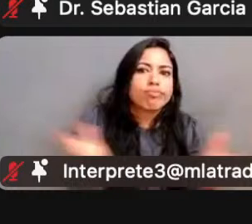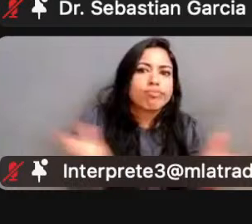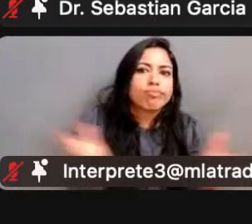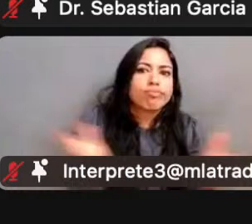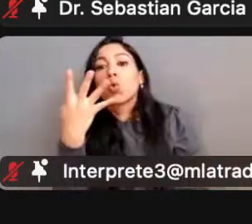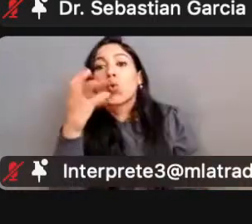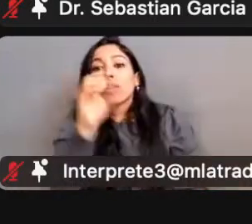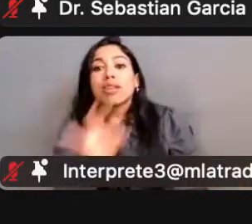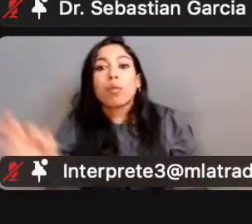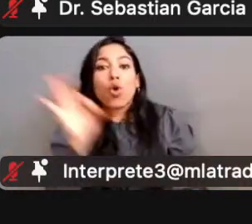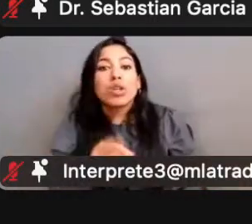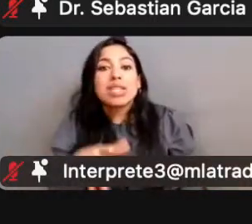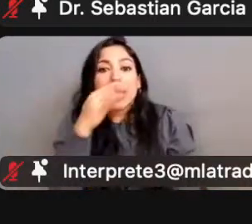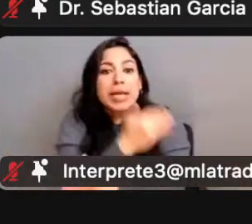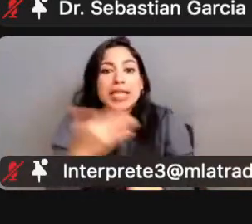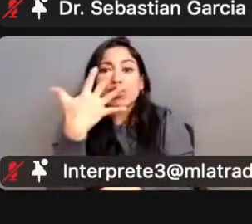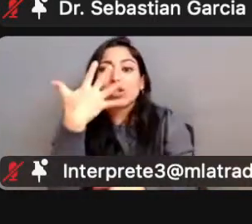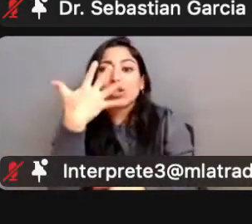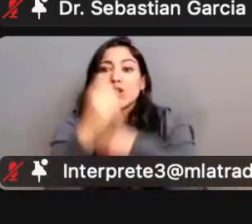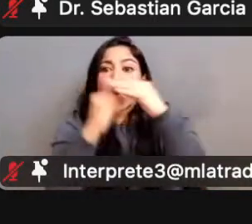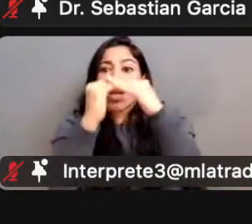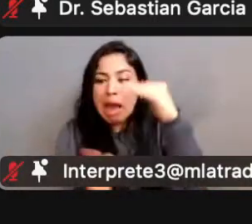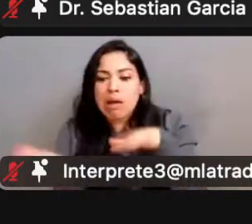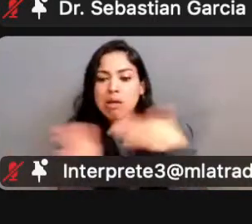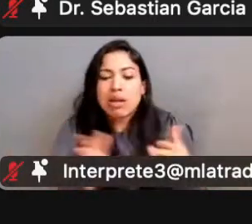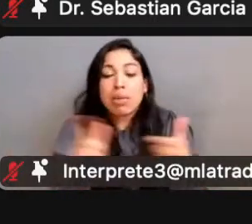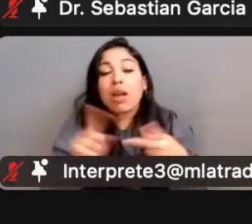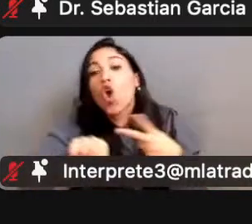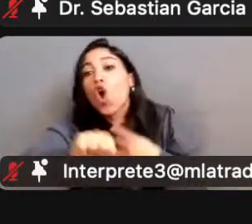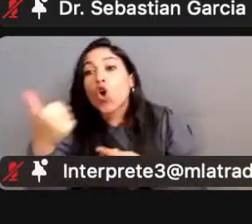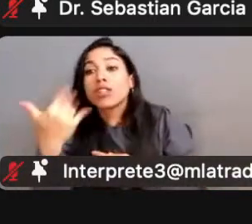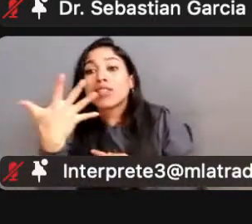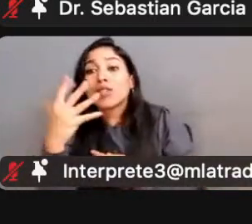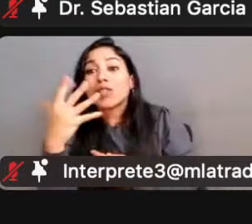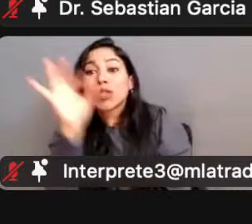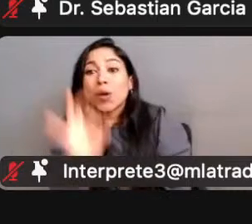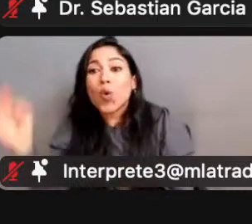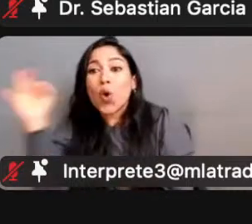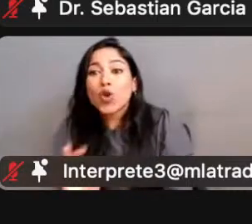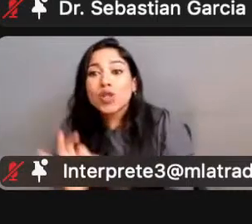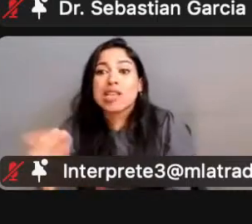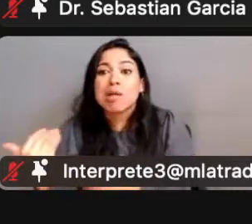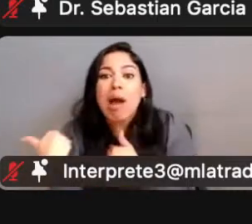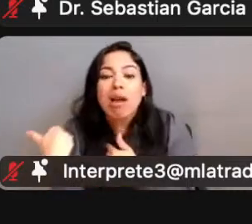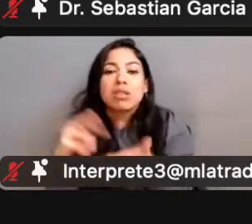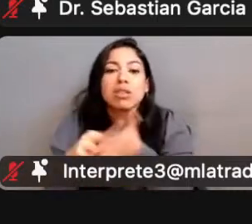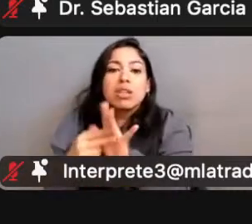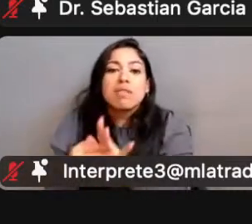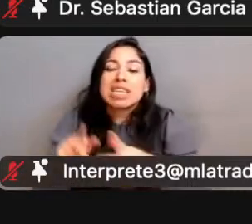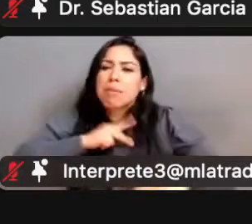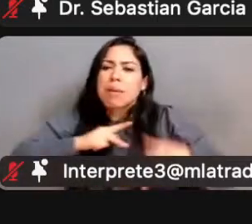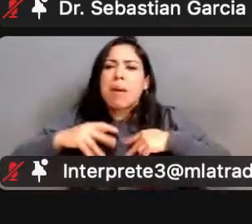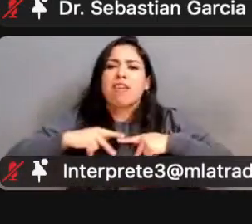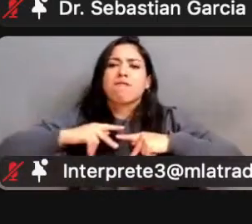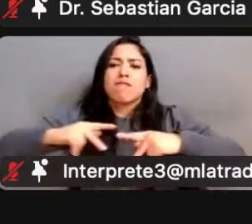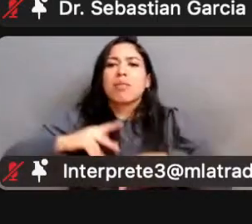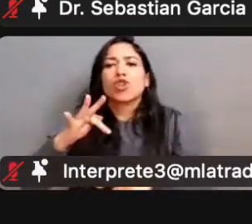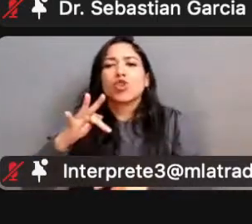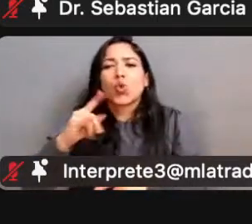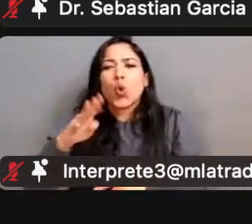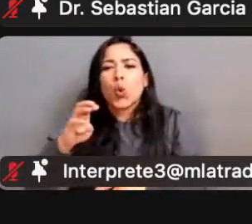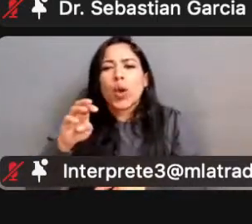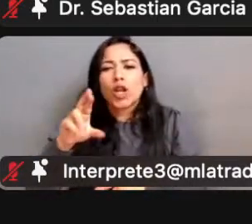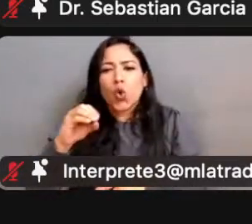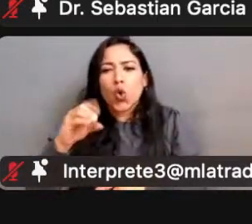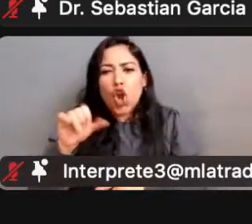mortality, and more than 40% of the of mortality in children, and more than 50% of the load of TB incidents